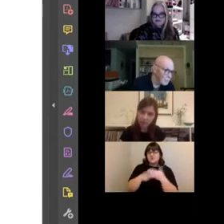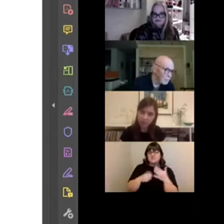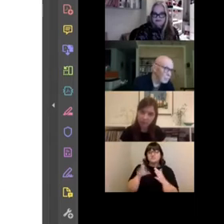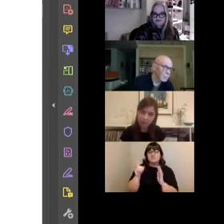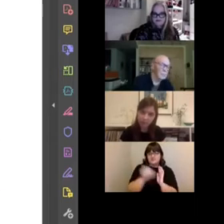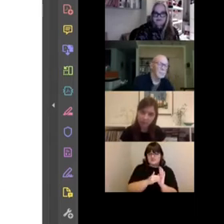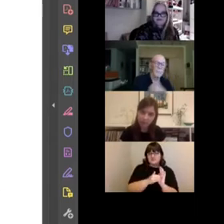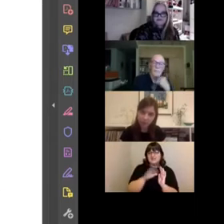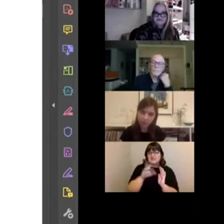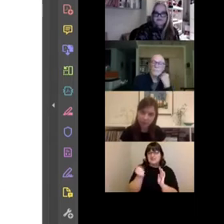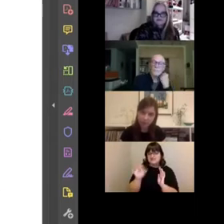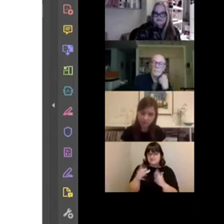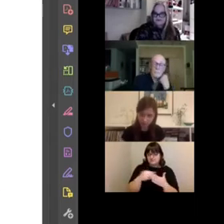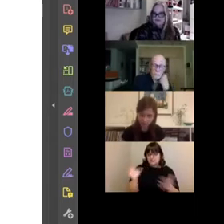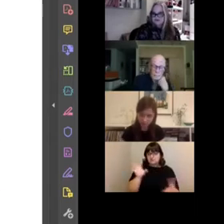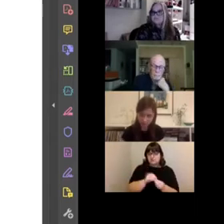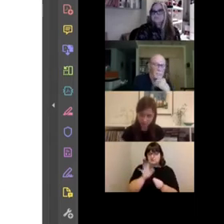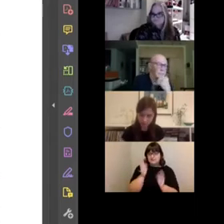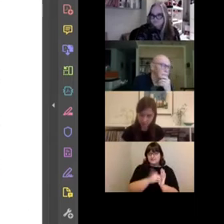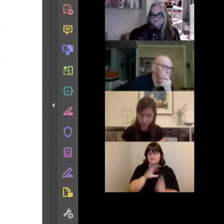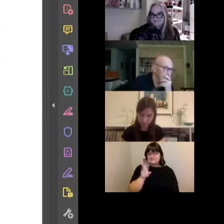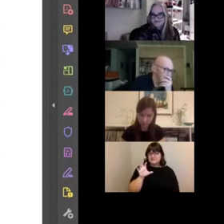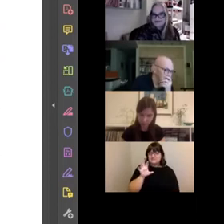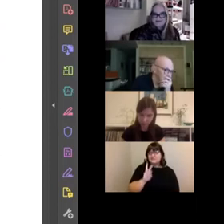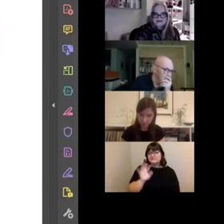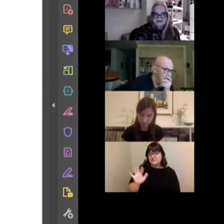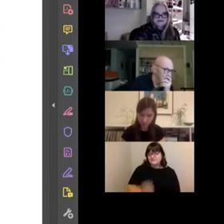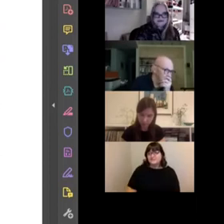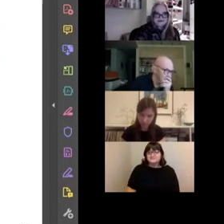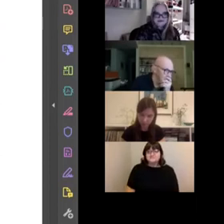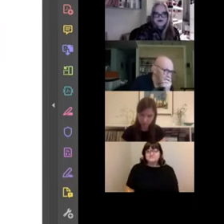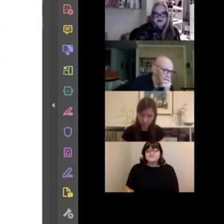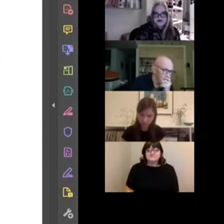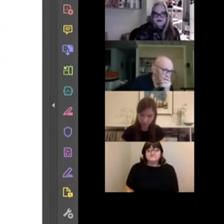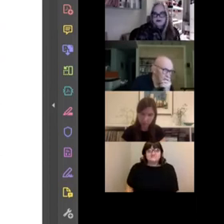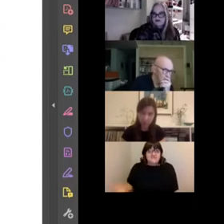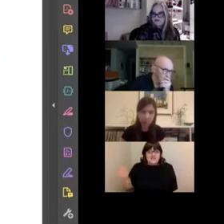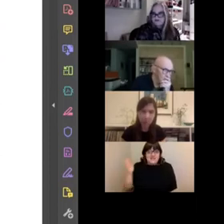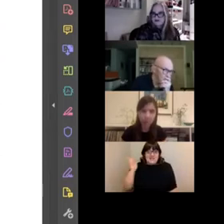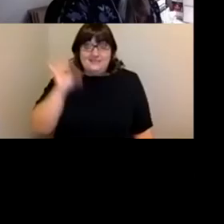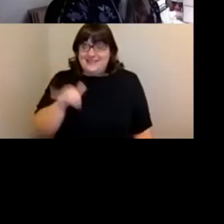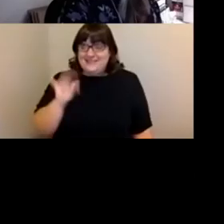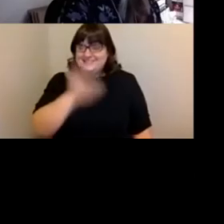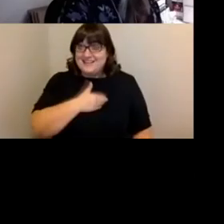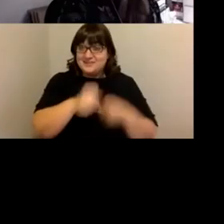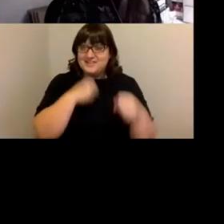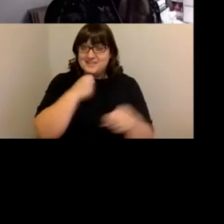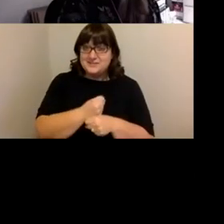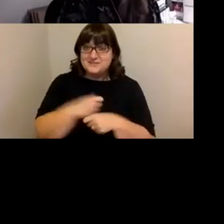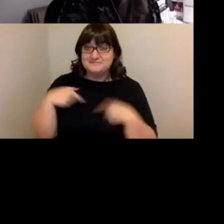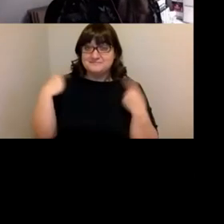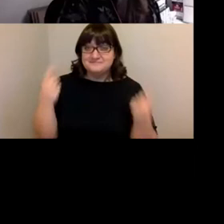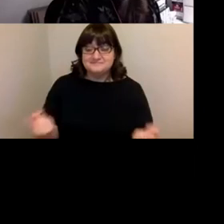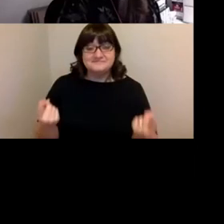for a total of $5,665. And that's our year. Very great